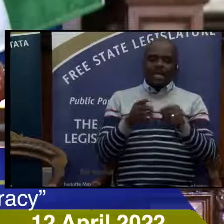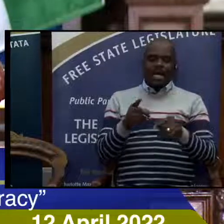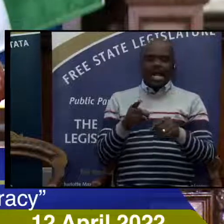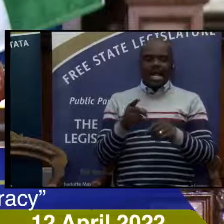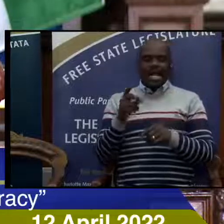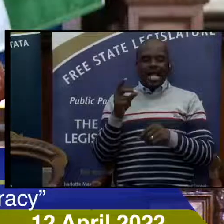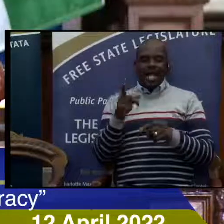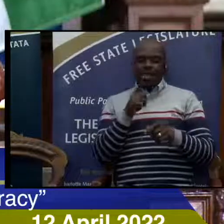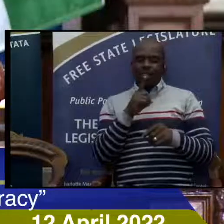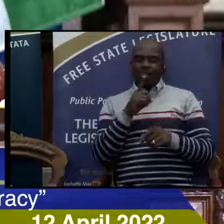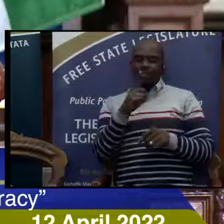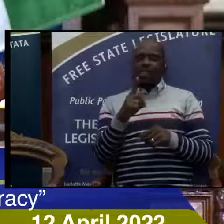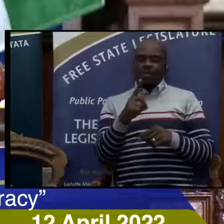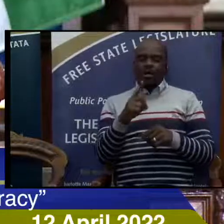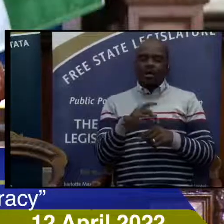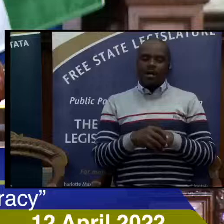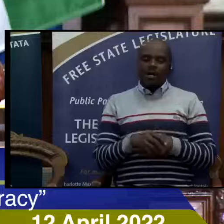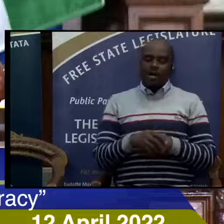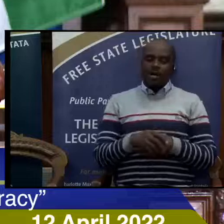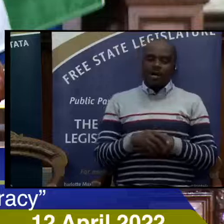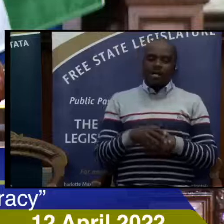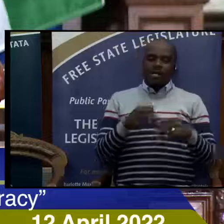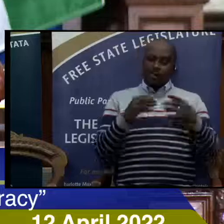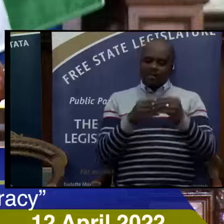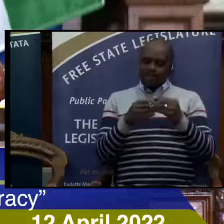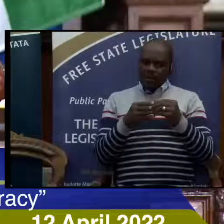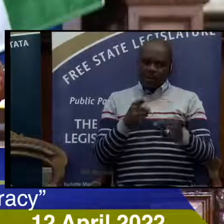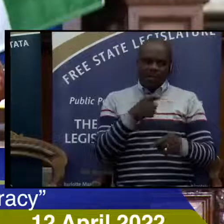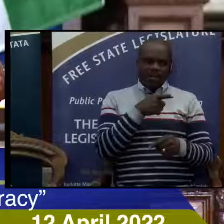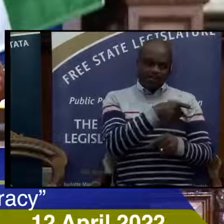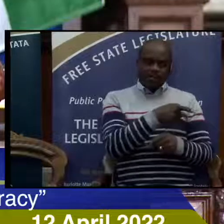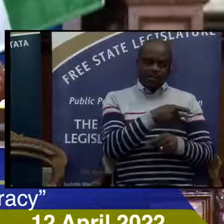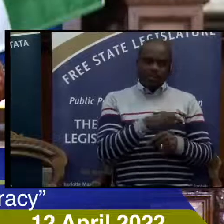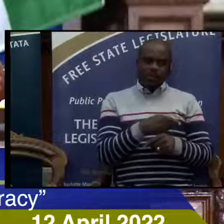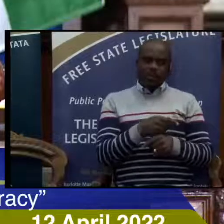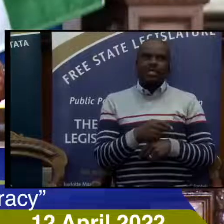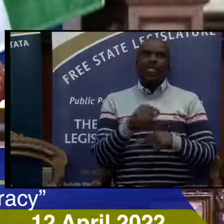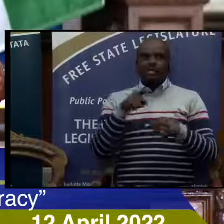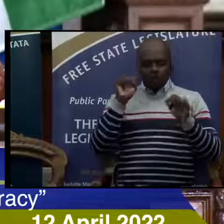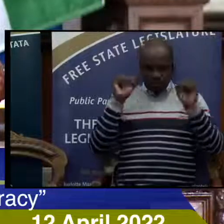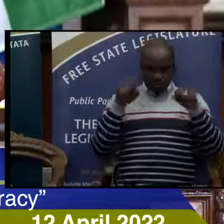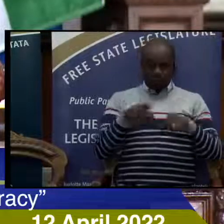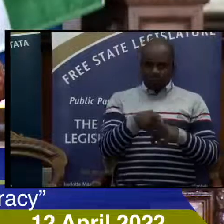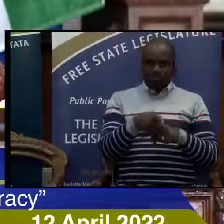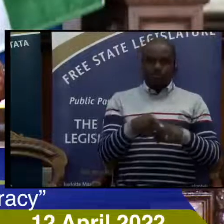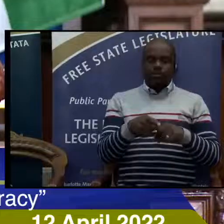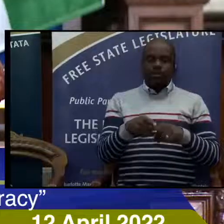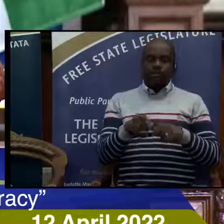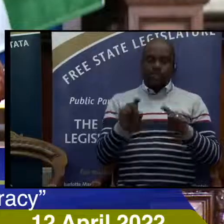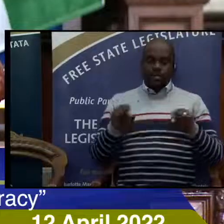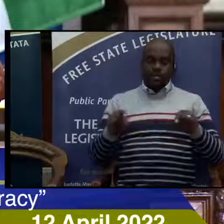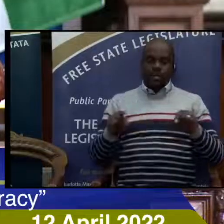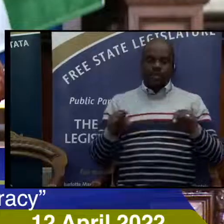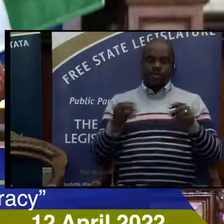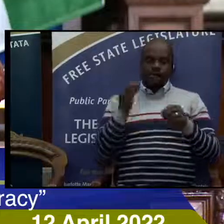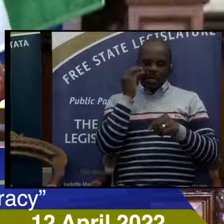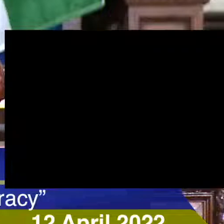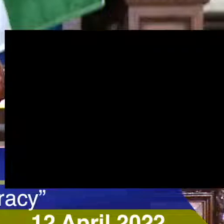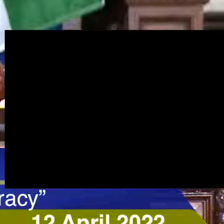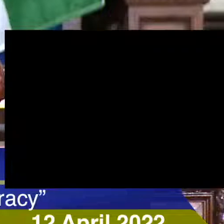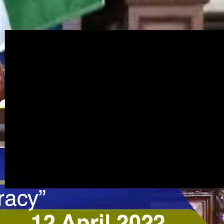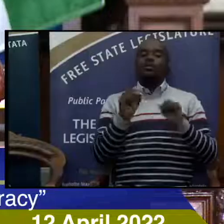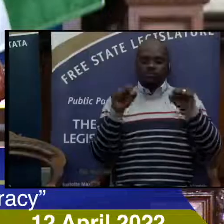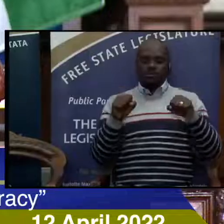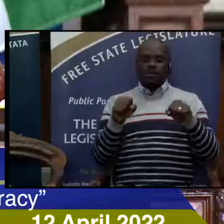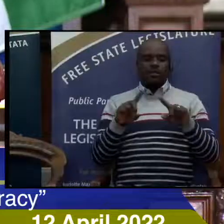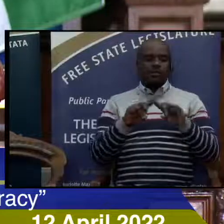or individual, that's when it becomes an issue. But I won't be able to control generalization.